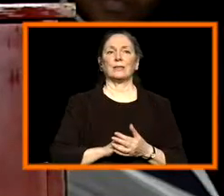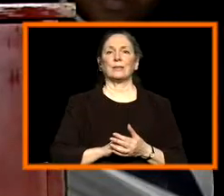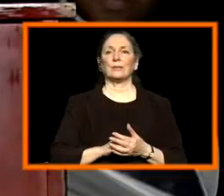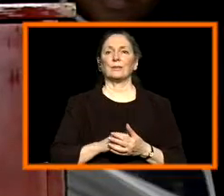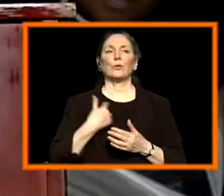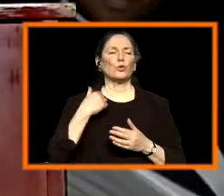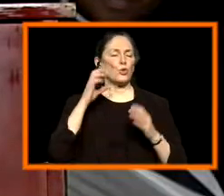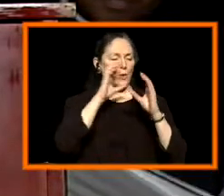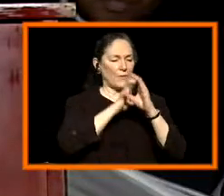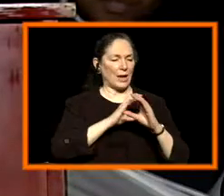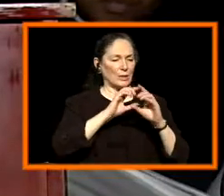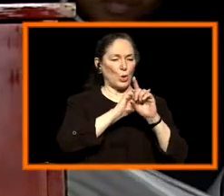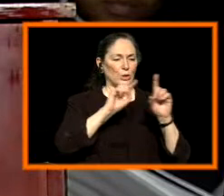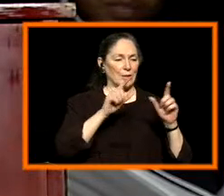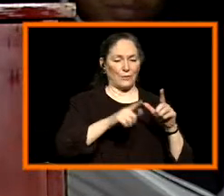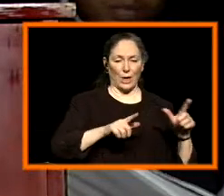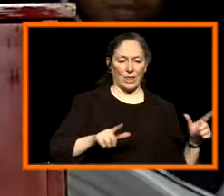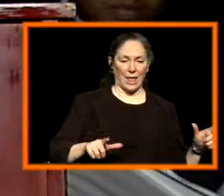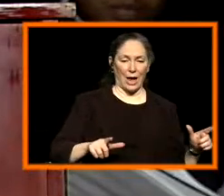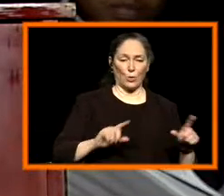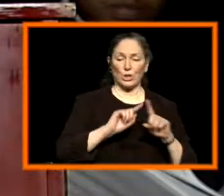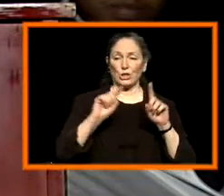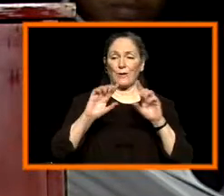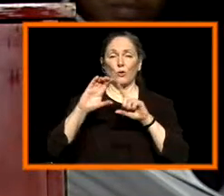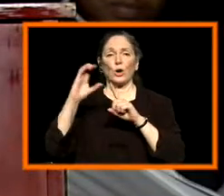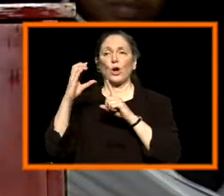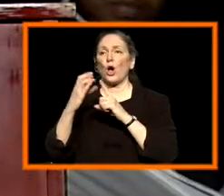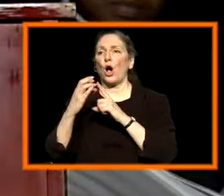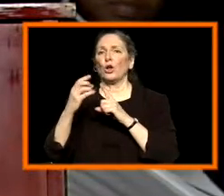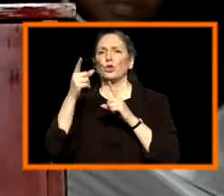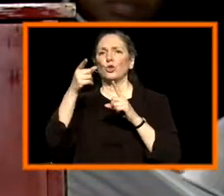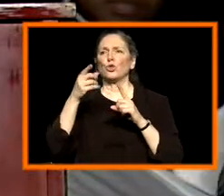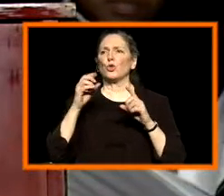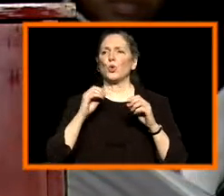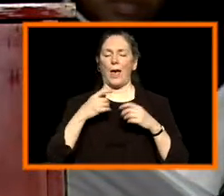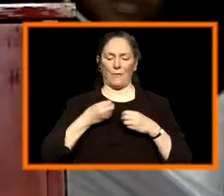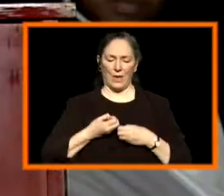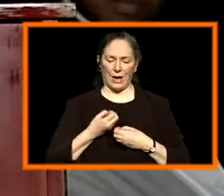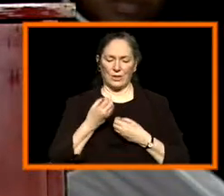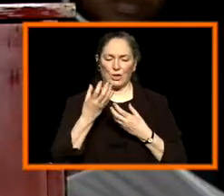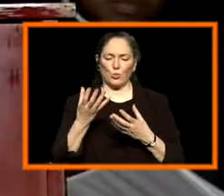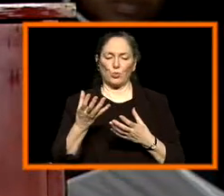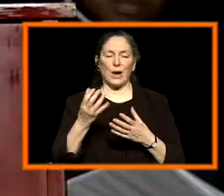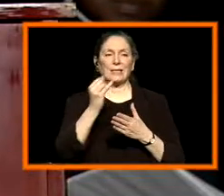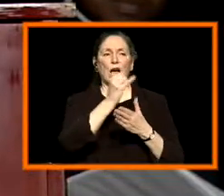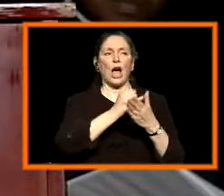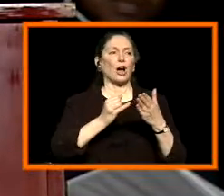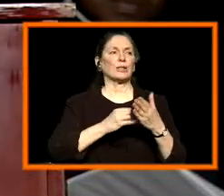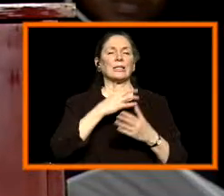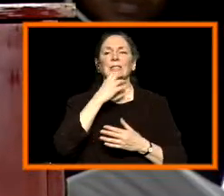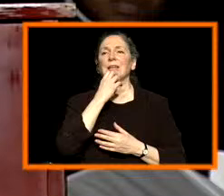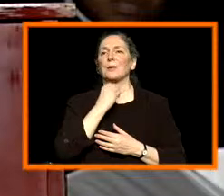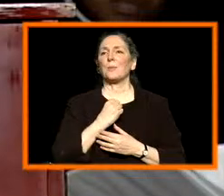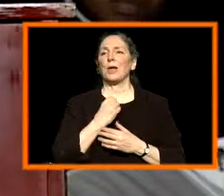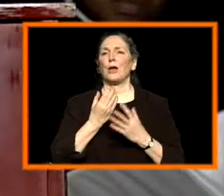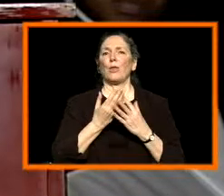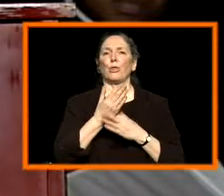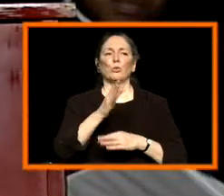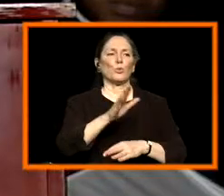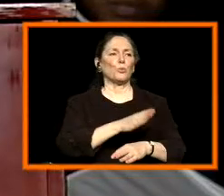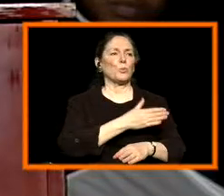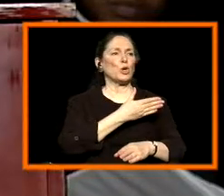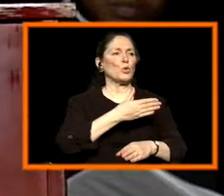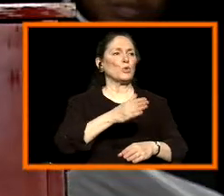have explored different languages and cultures. You have expressed artistic passions through